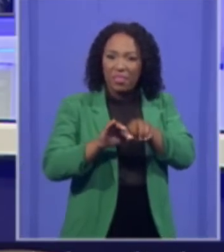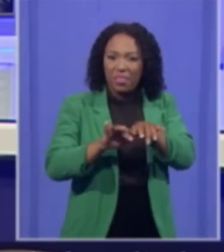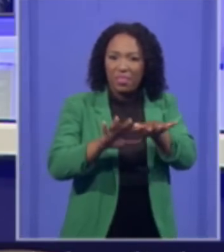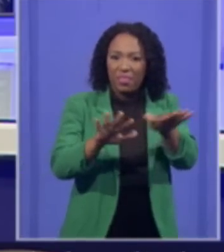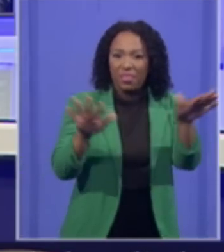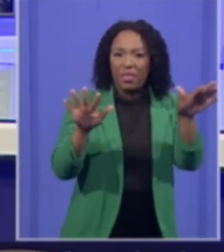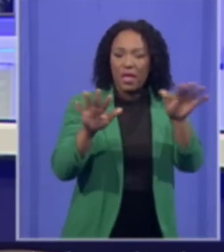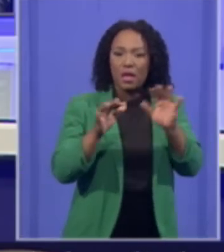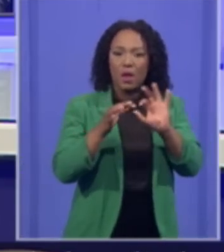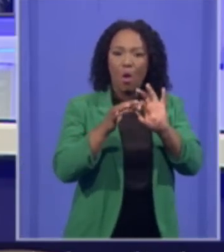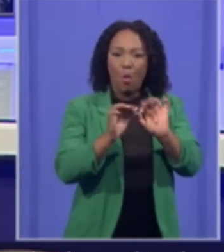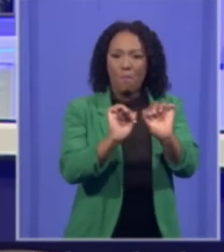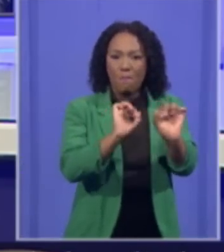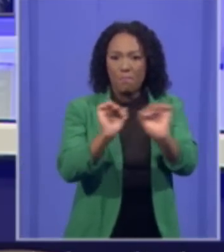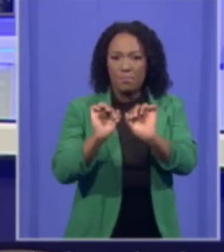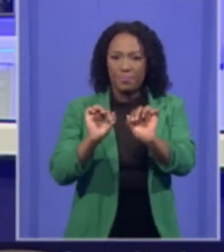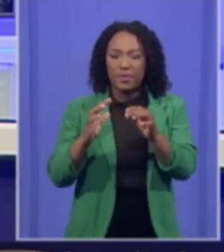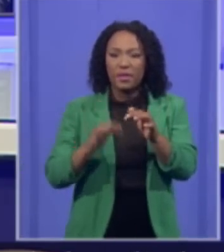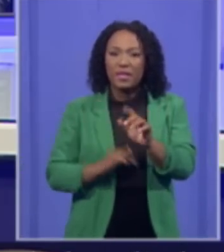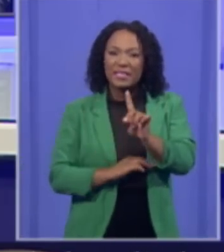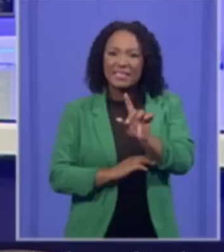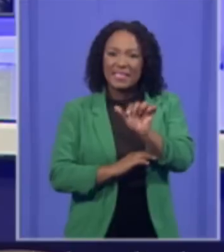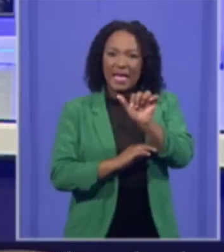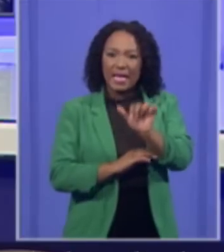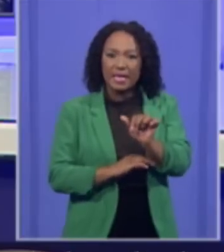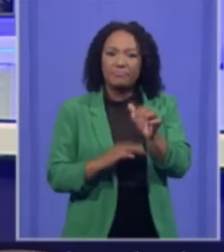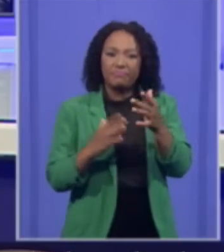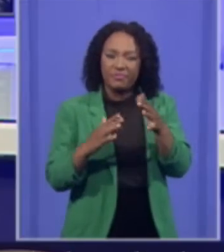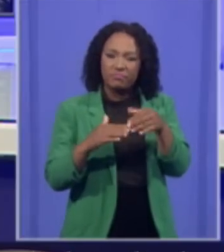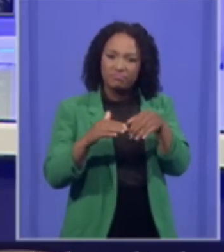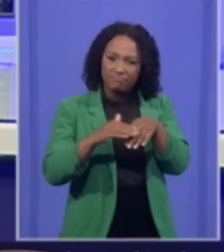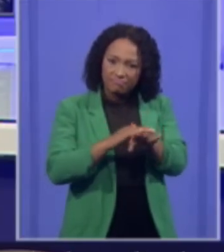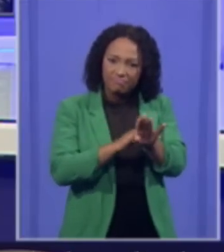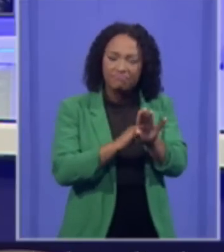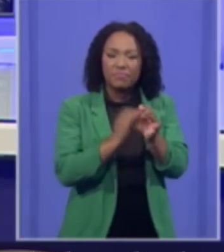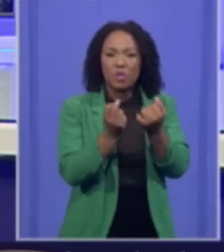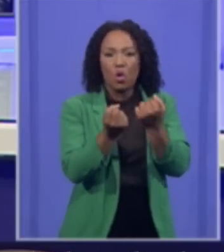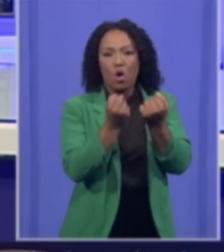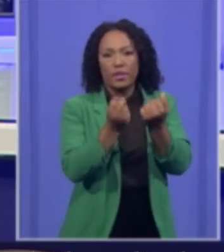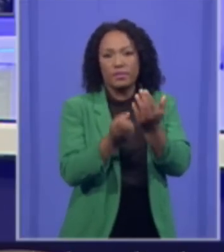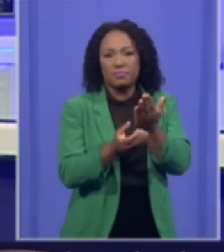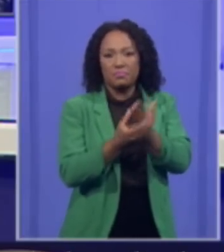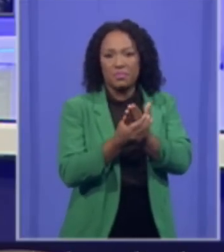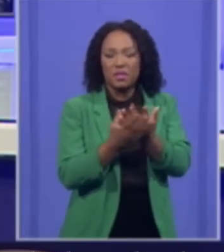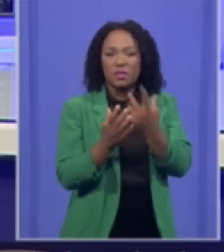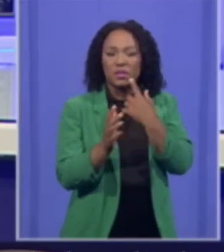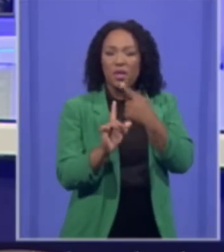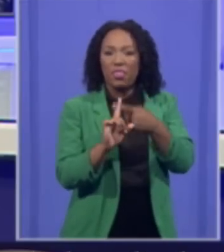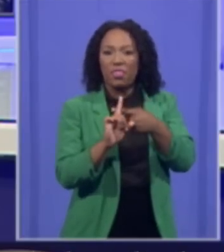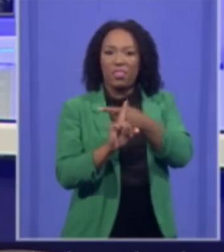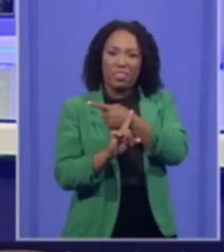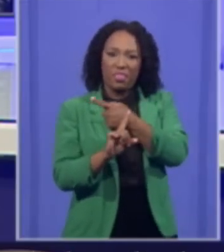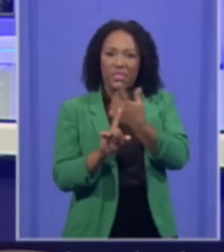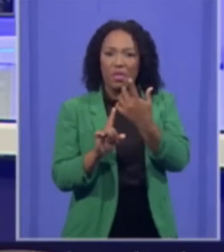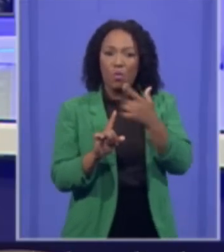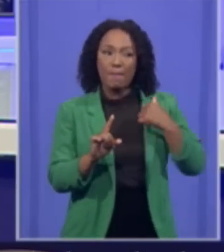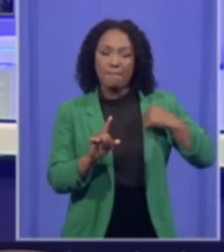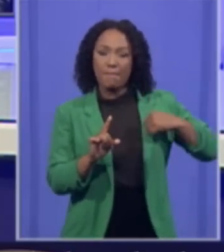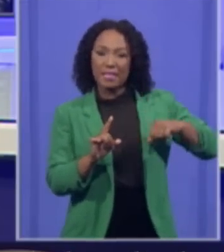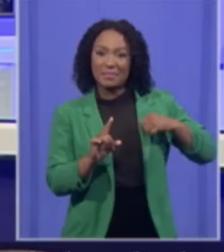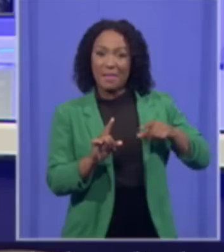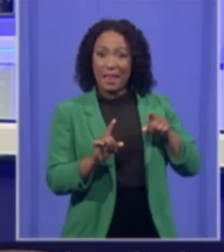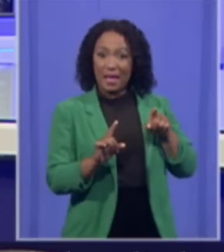bona. Democratic Alliance e butše molato wa go tshela molawana wa taolo le tlhokomelo ya tlhago kgatlhanong le mmasepala